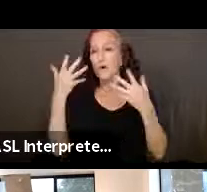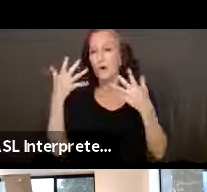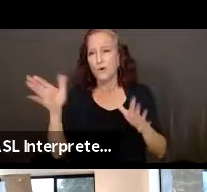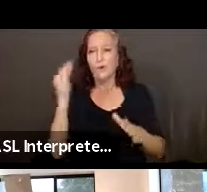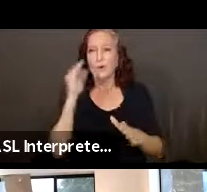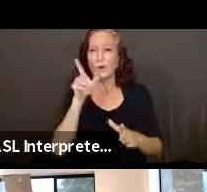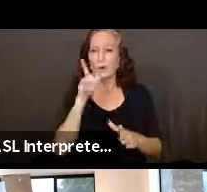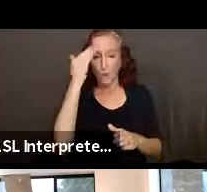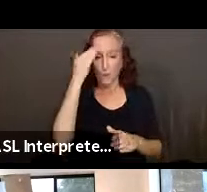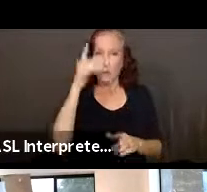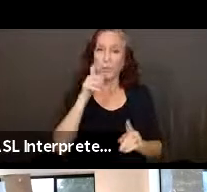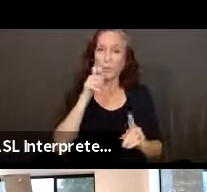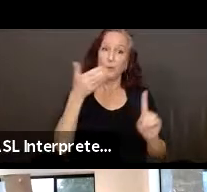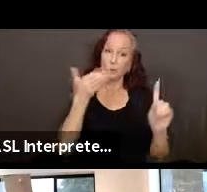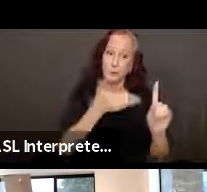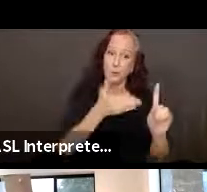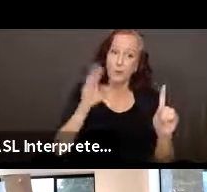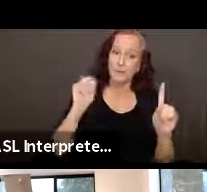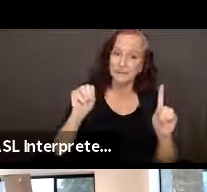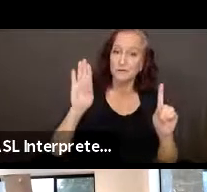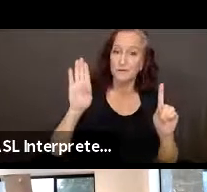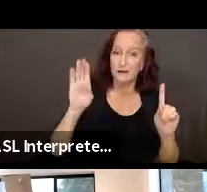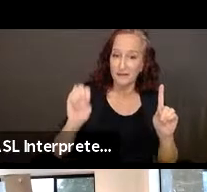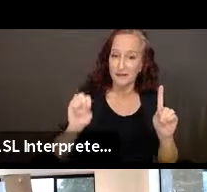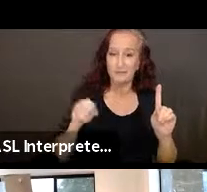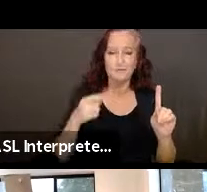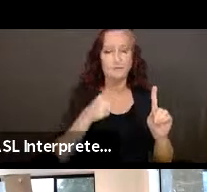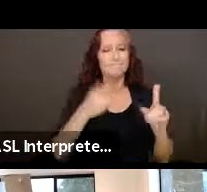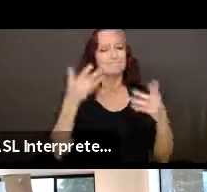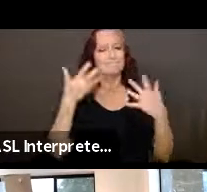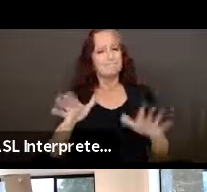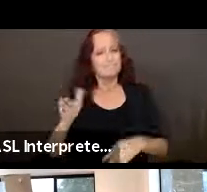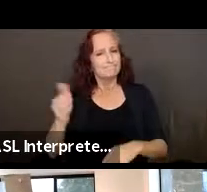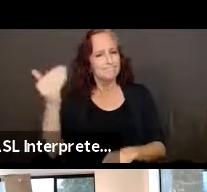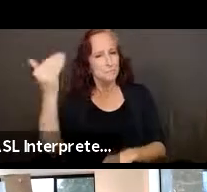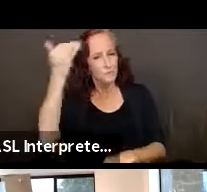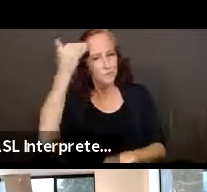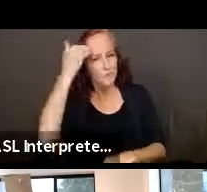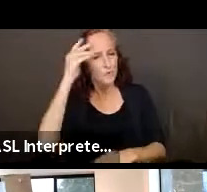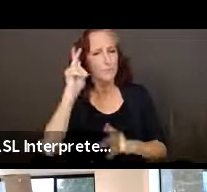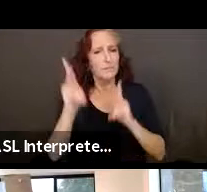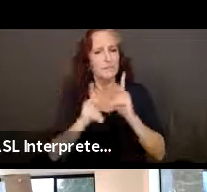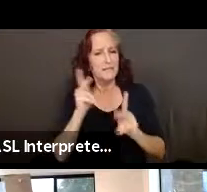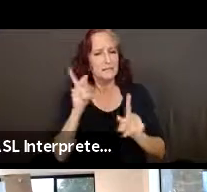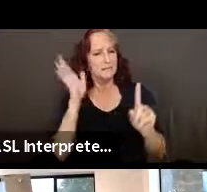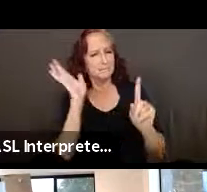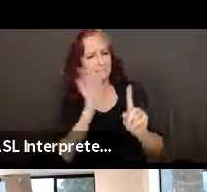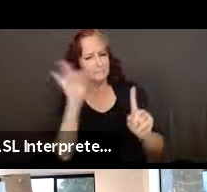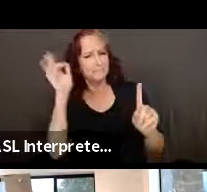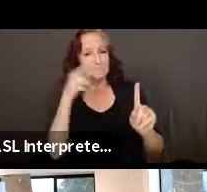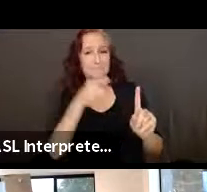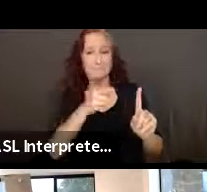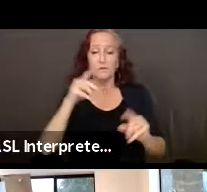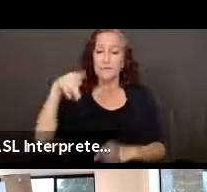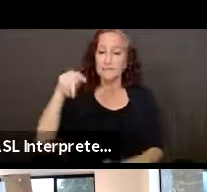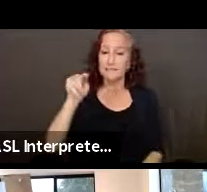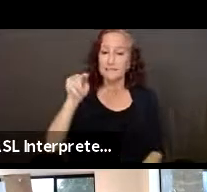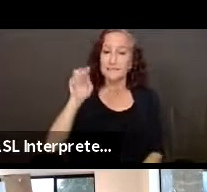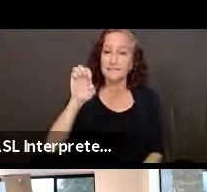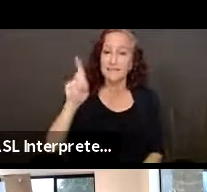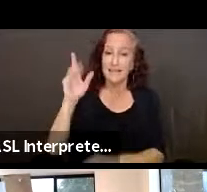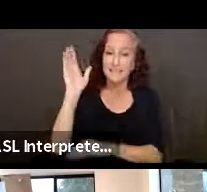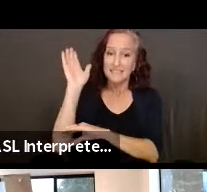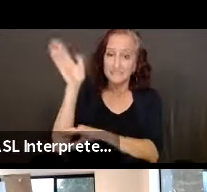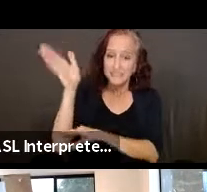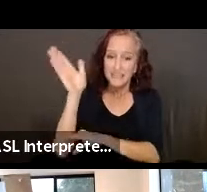are. As you know, Melinda is known for being a prominent TED speaker. I just looked this up